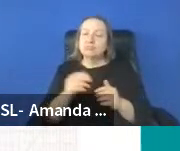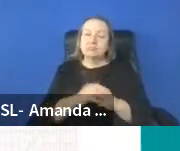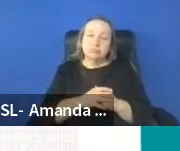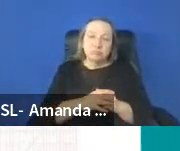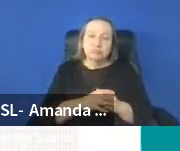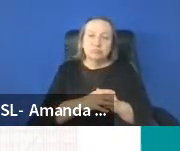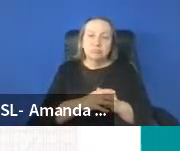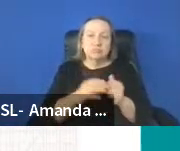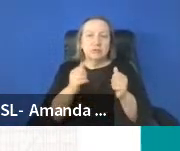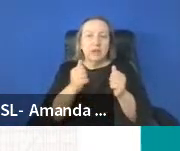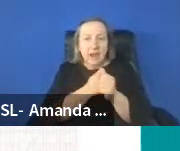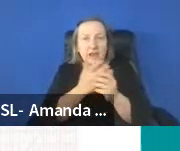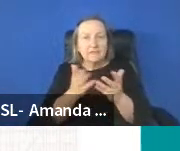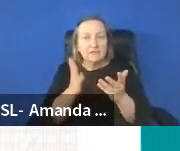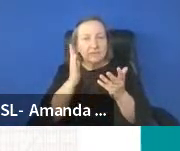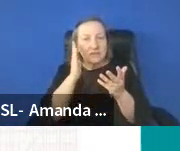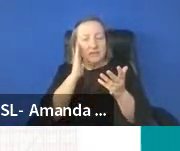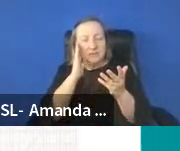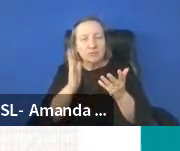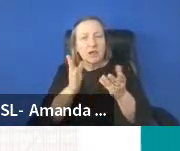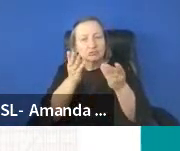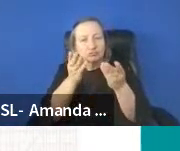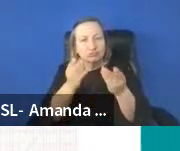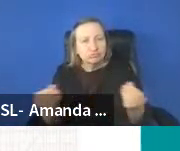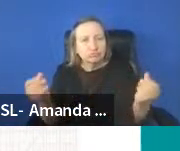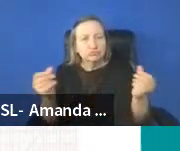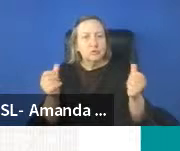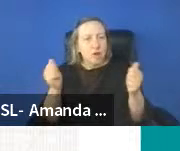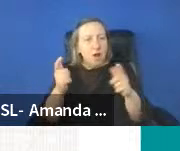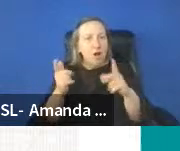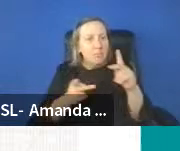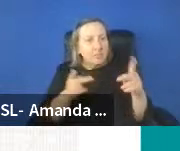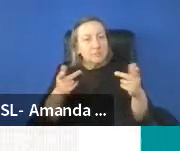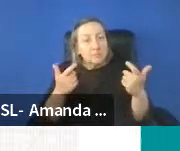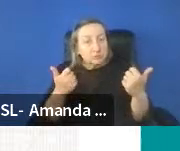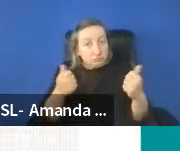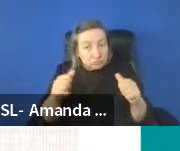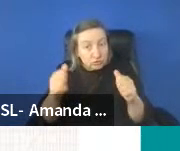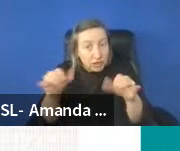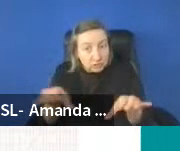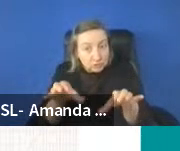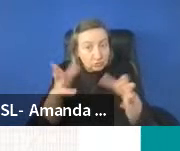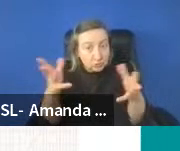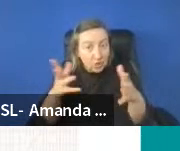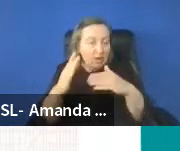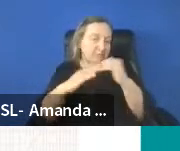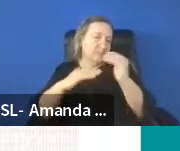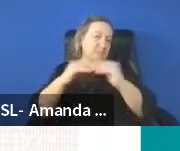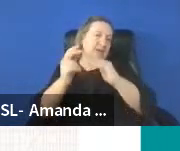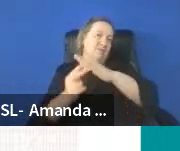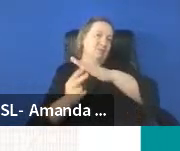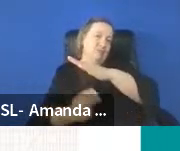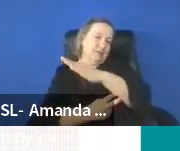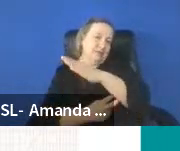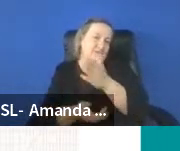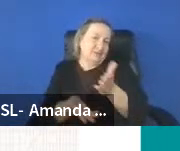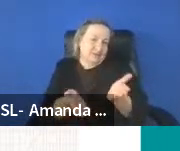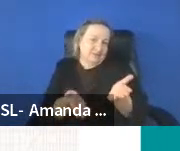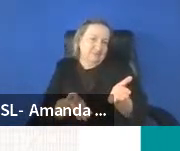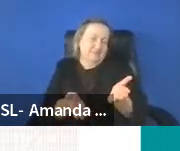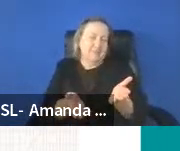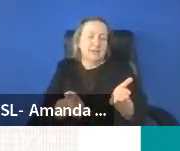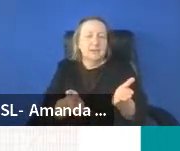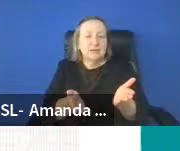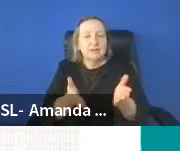comes out in the wash, all people are trying to do is really build a bridge to move